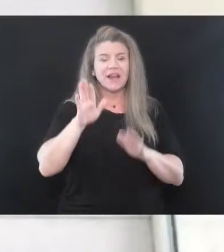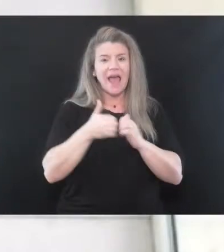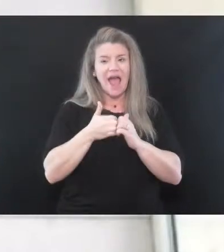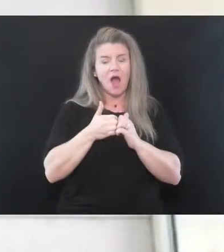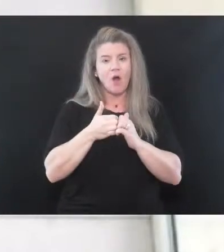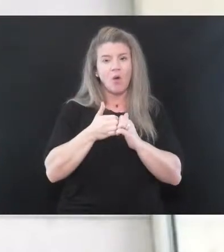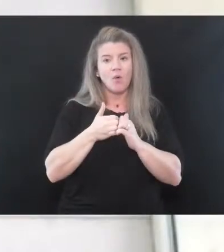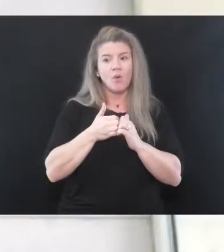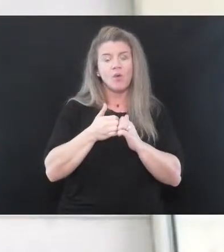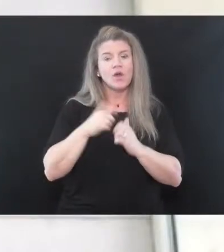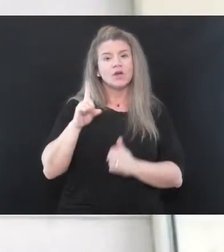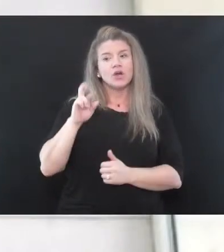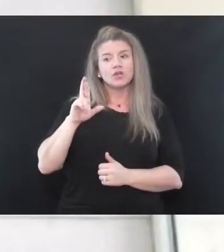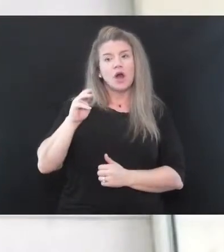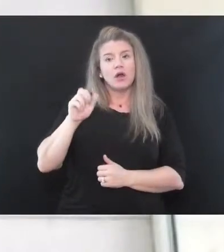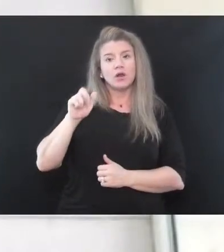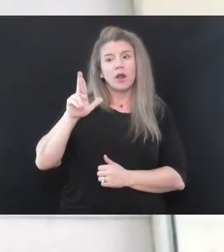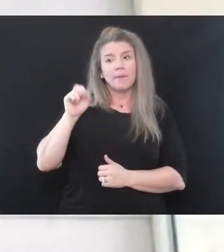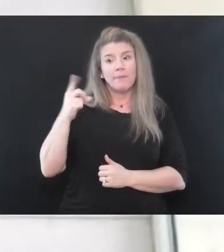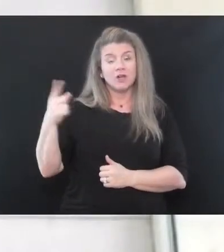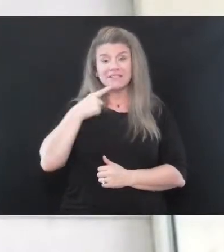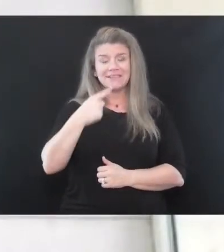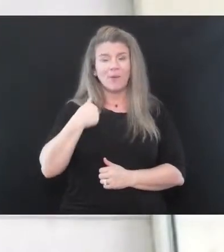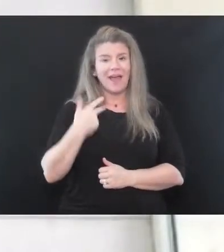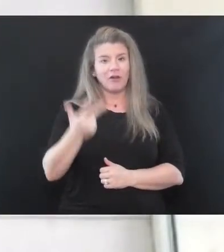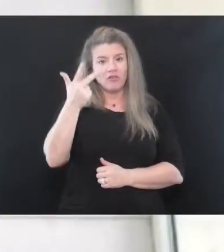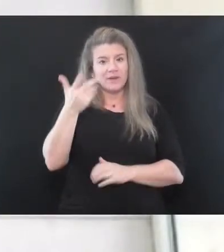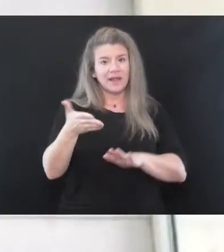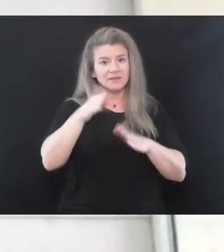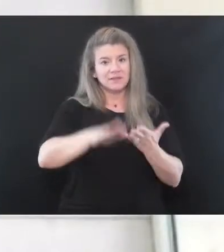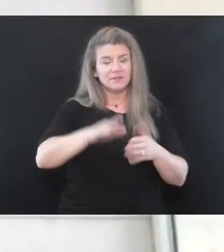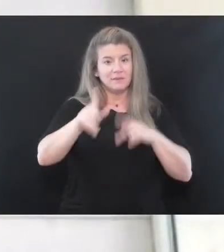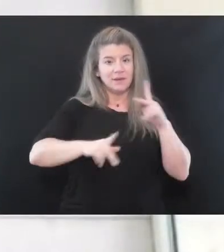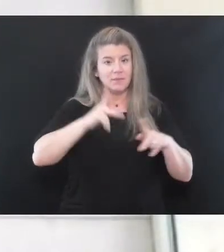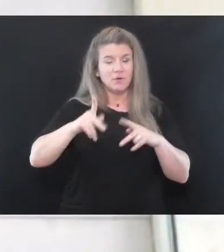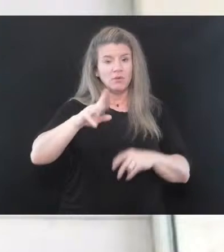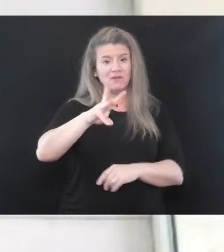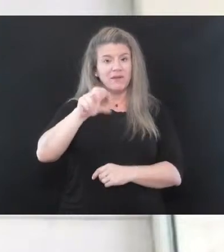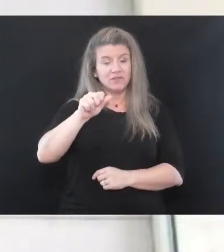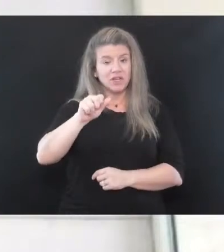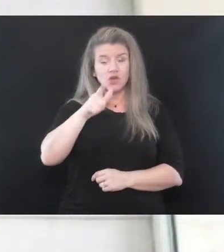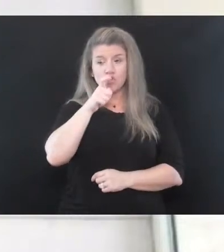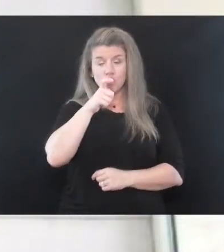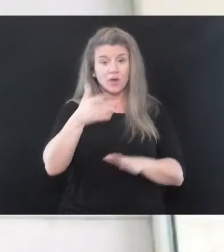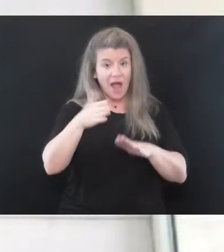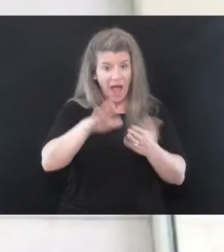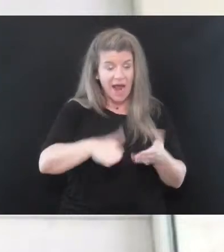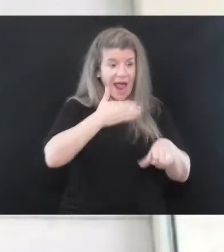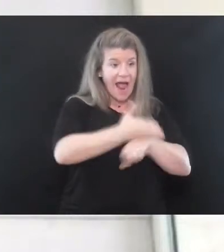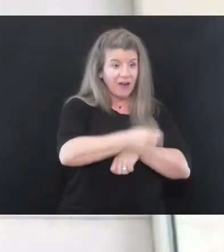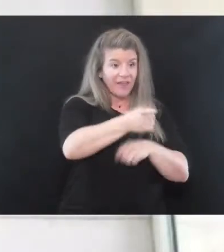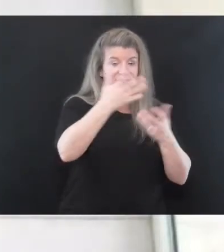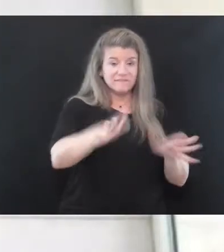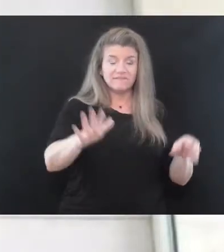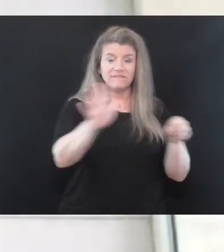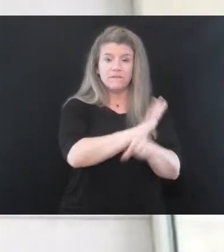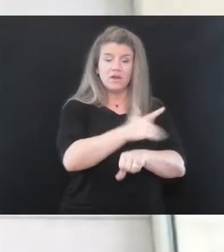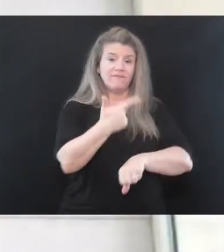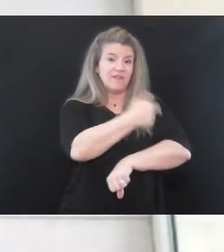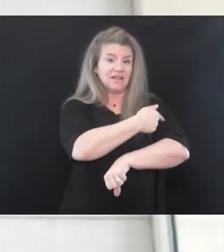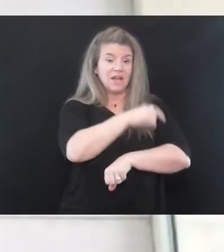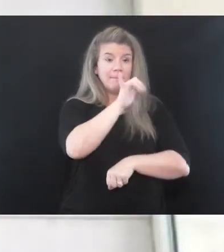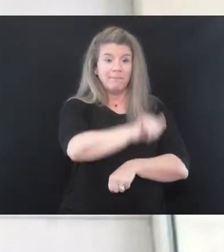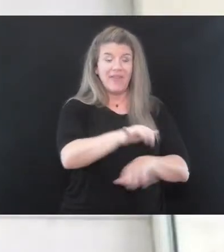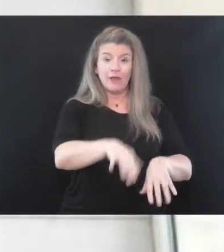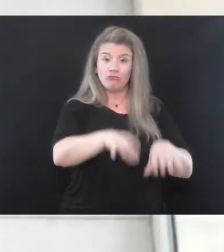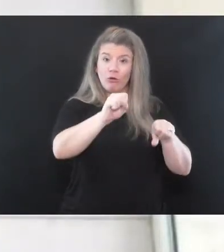does, he's able to say that we did have 3 deaths of people in the West Virginia who died after they've been fully vaccinated. But that also took